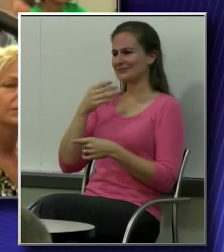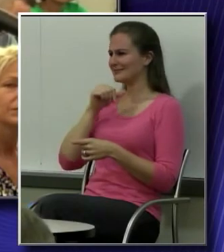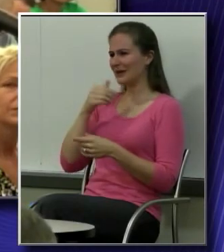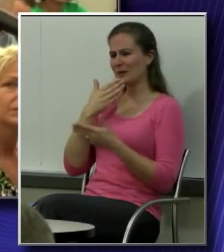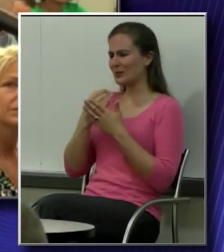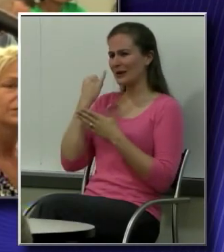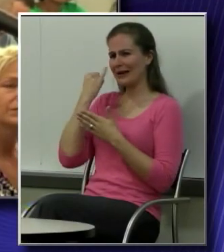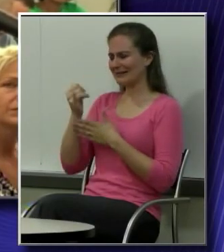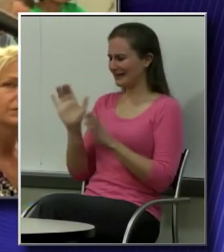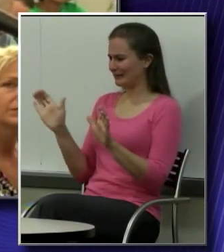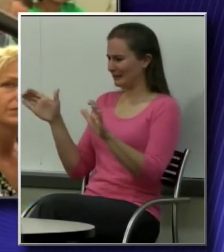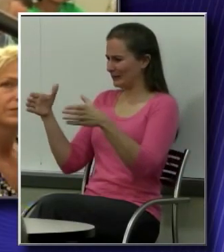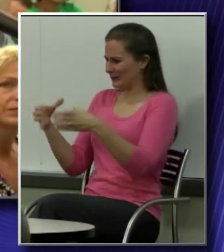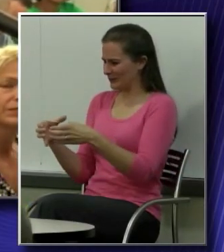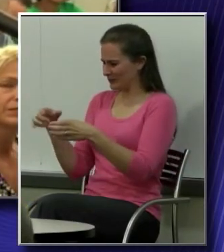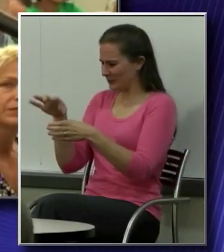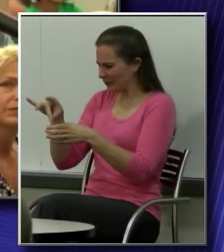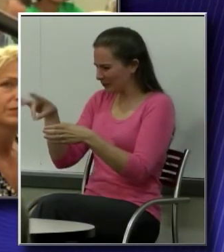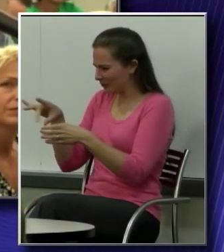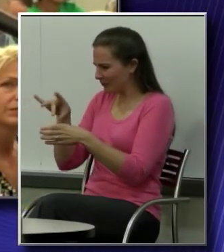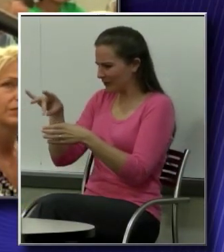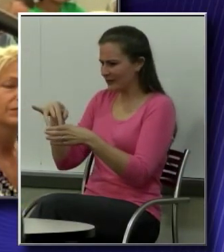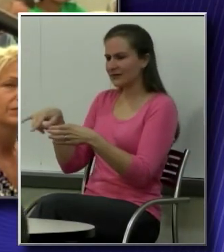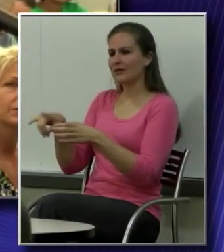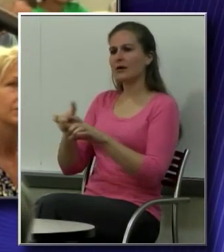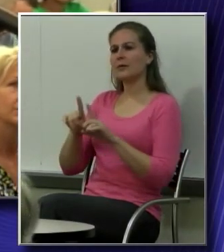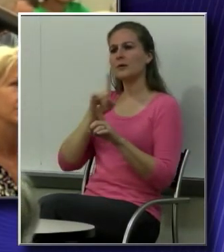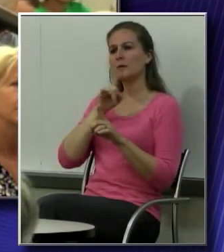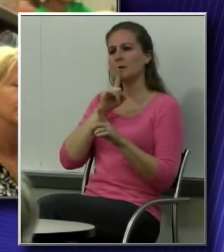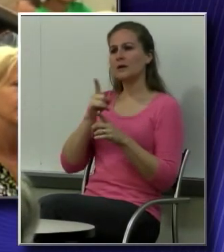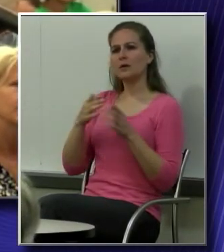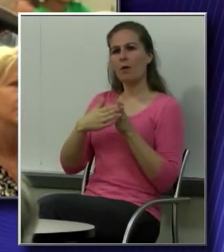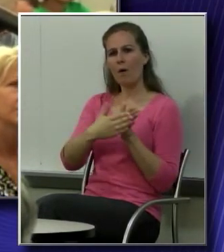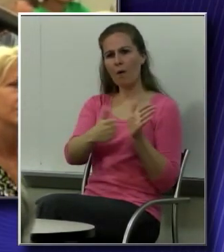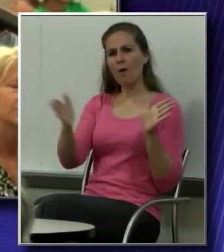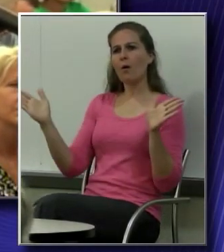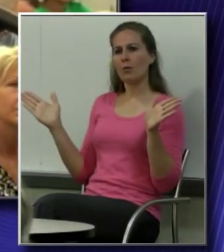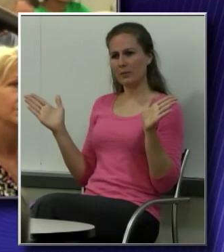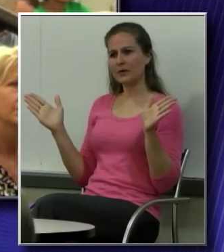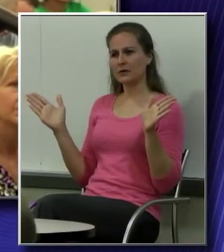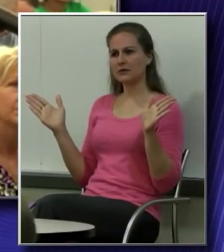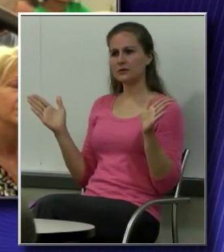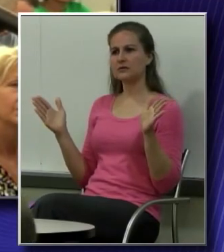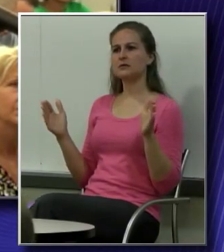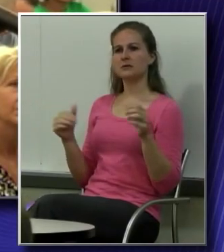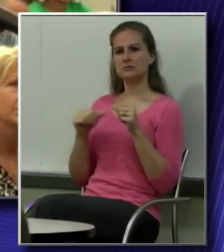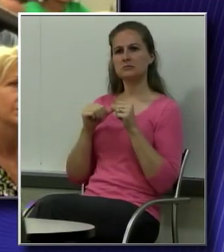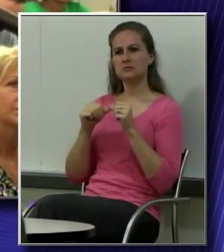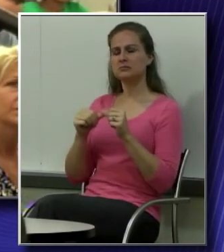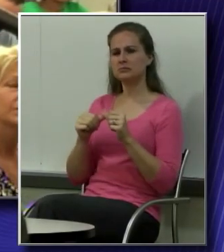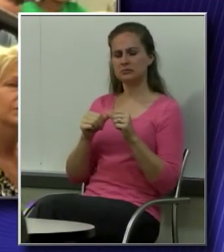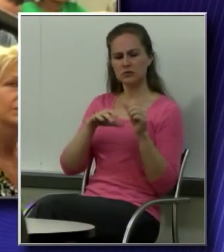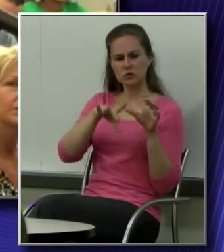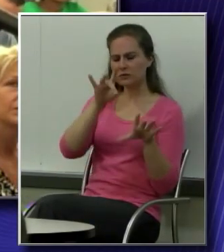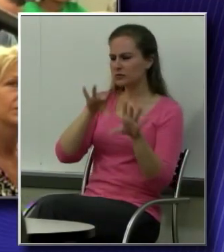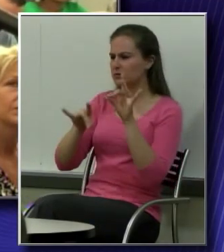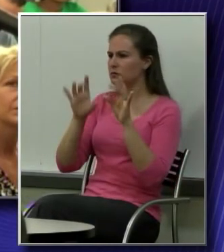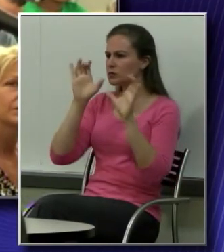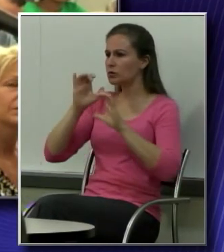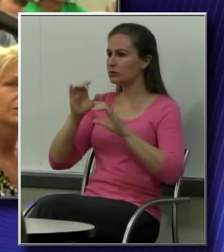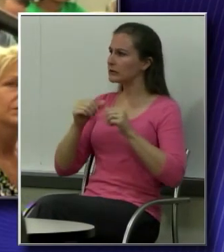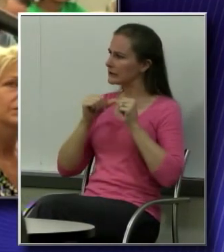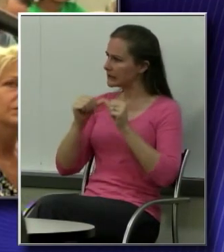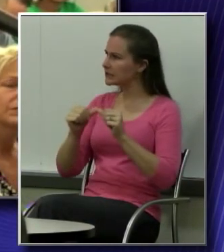It's antithetical to the principles of universities as open fora. So I would urge you to try to not only have forums like this now,